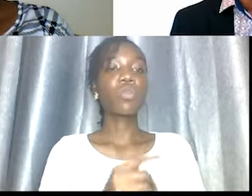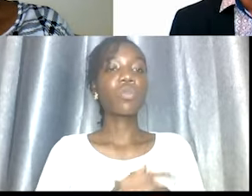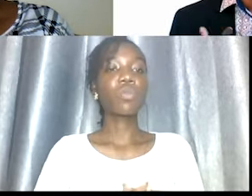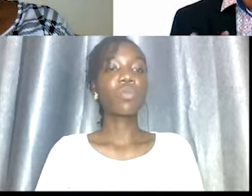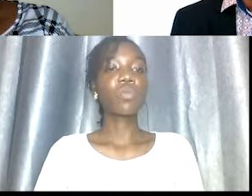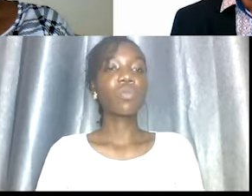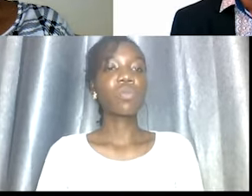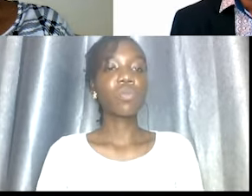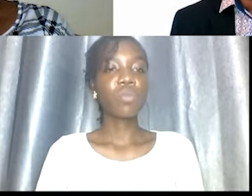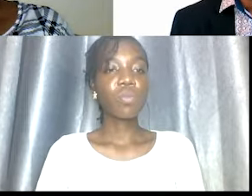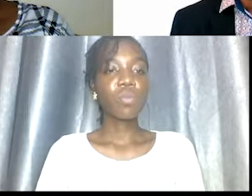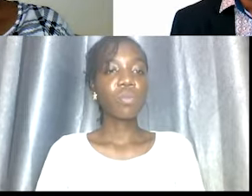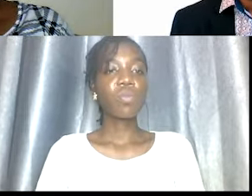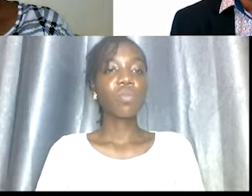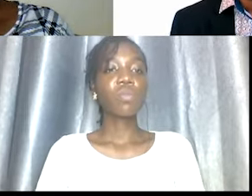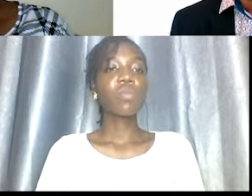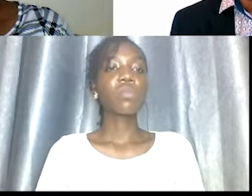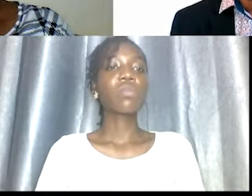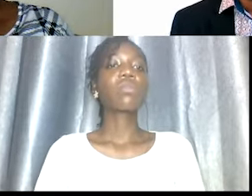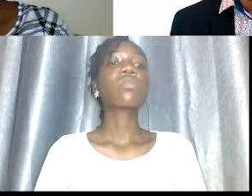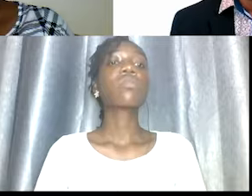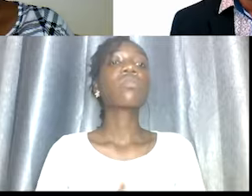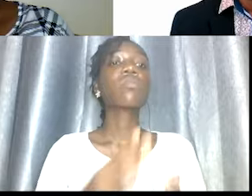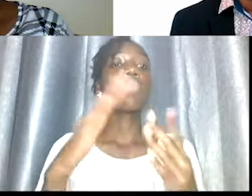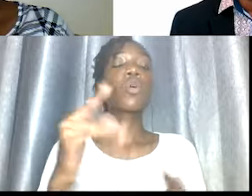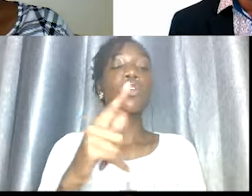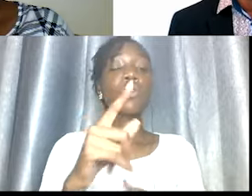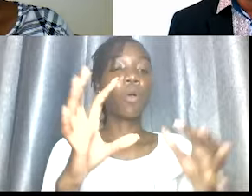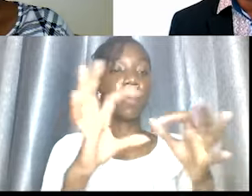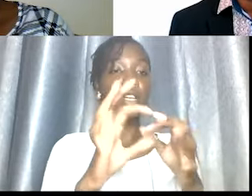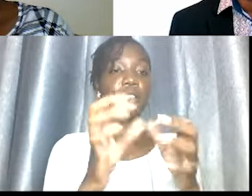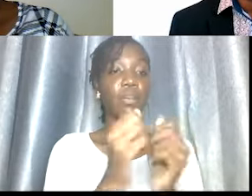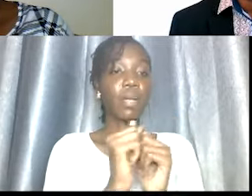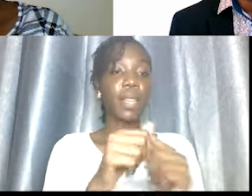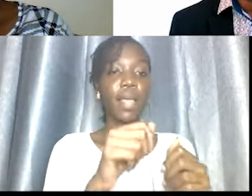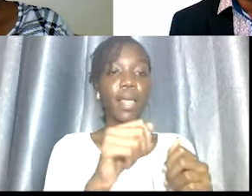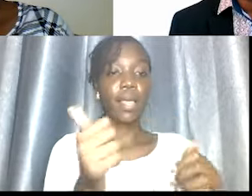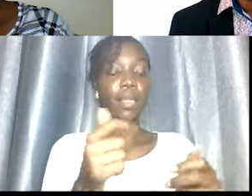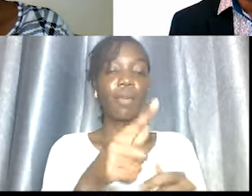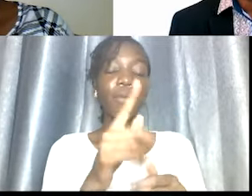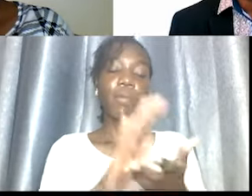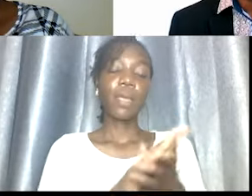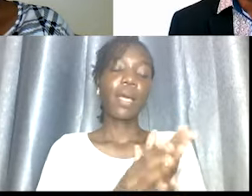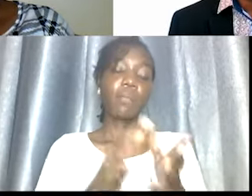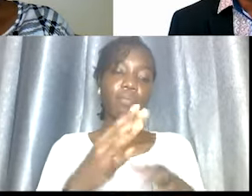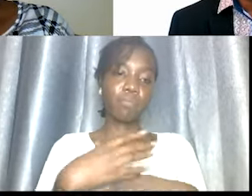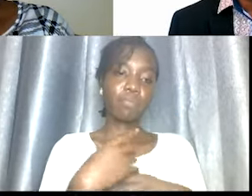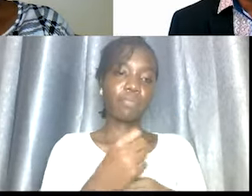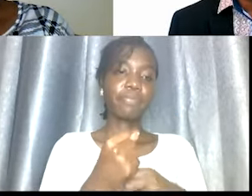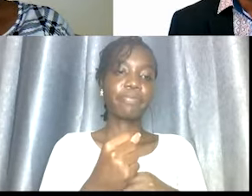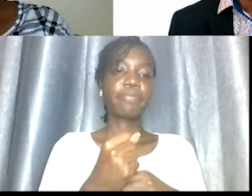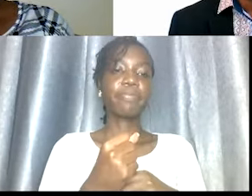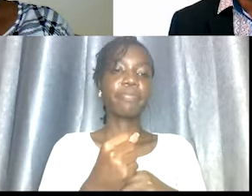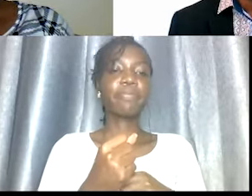I think the more you connect with others, the more confident you become.